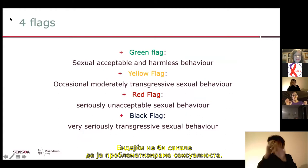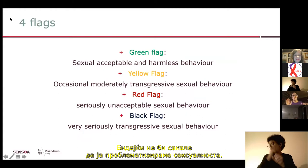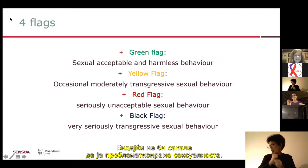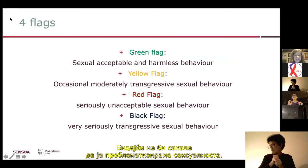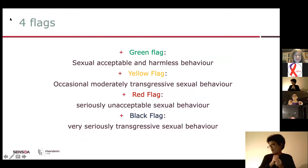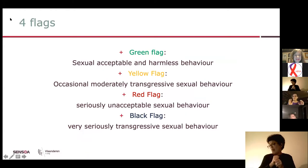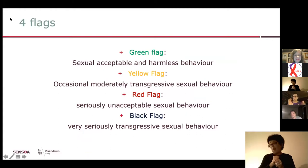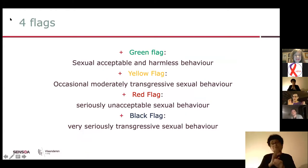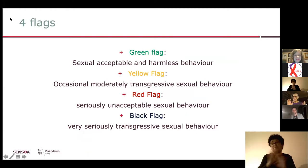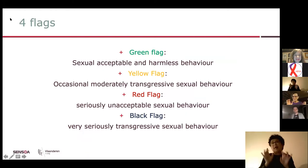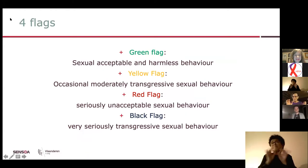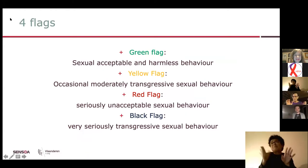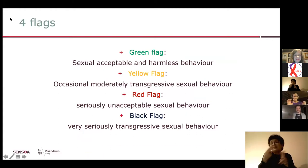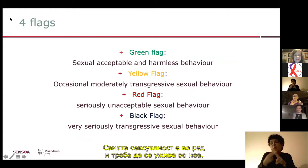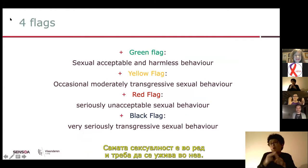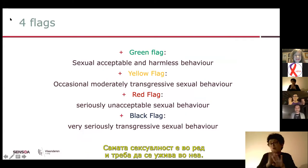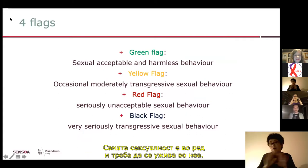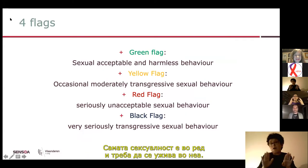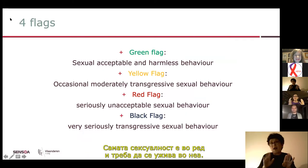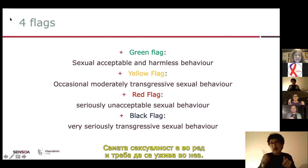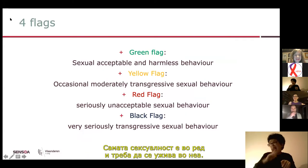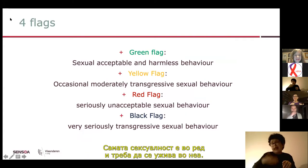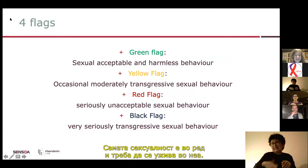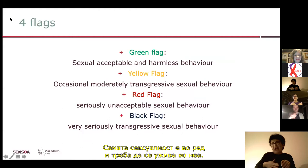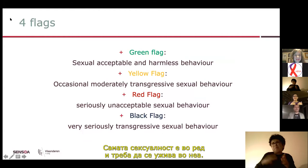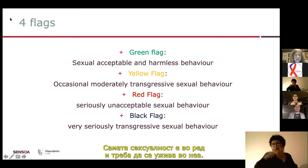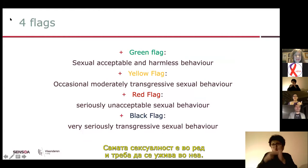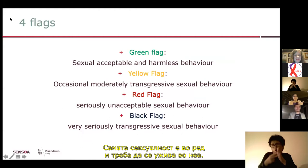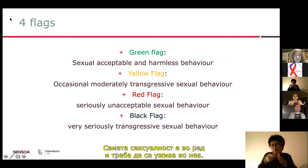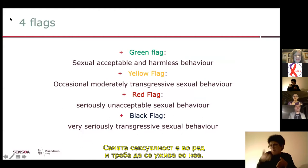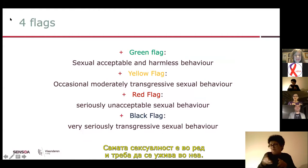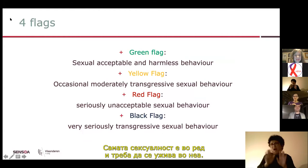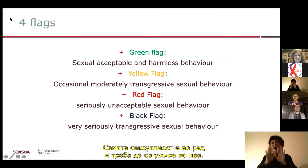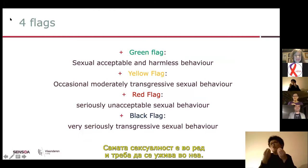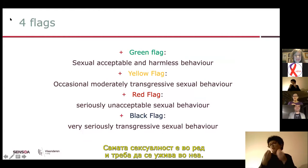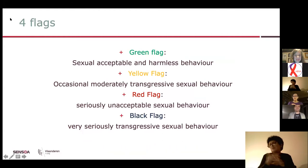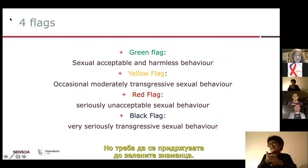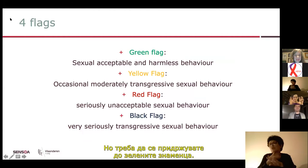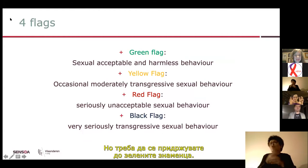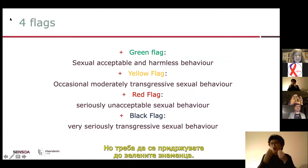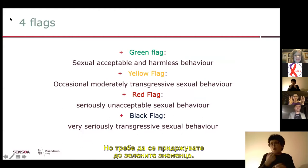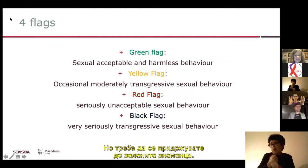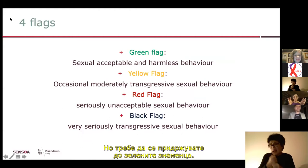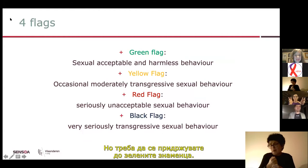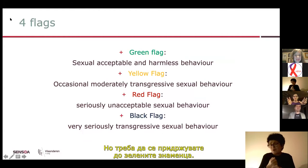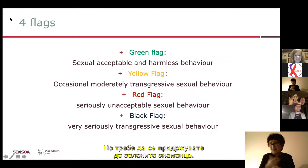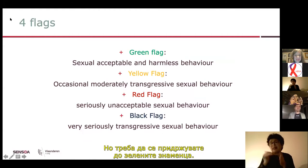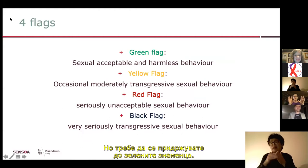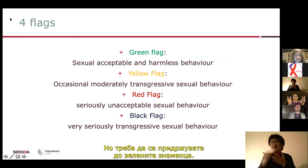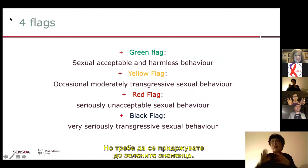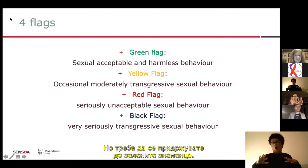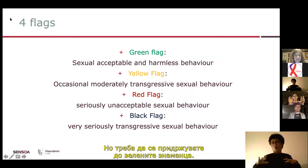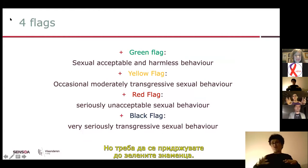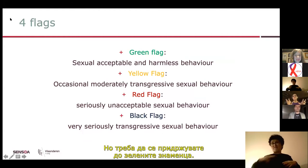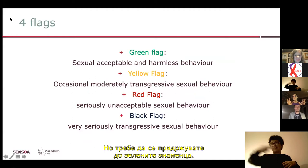problematize sexuality. Sexuality is a good thing. You should enjoy sexuality, but you have